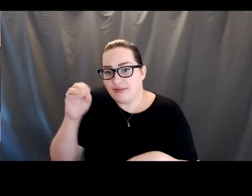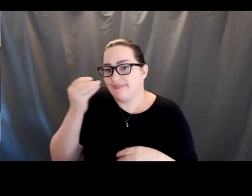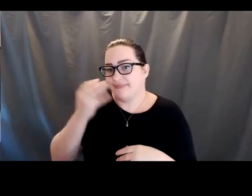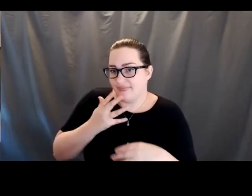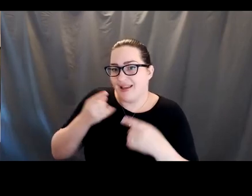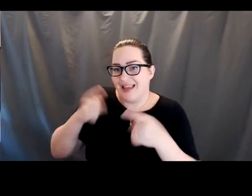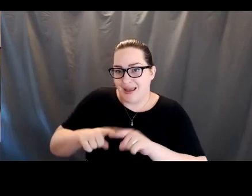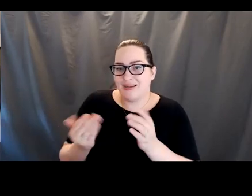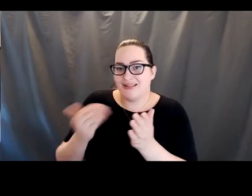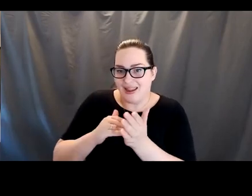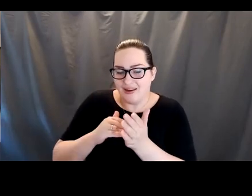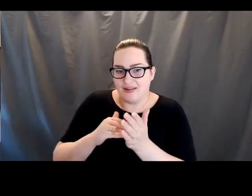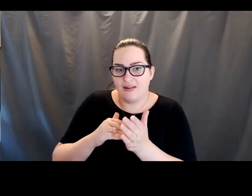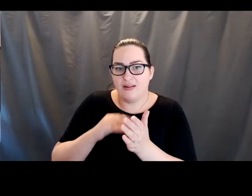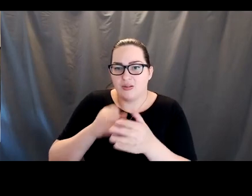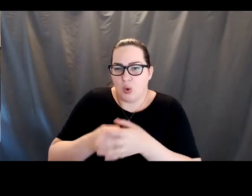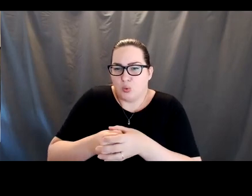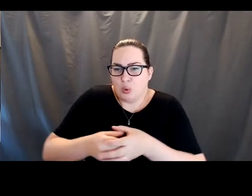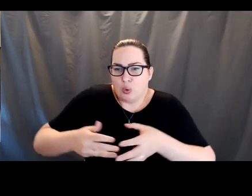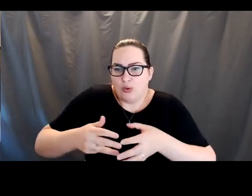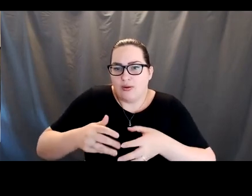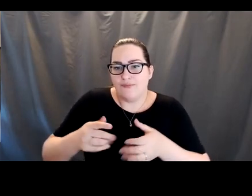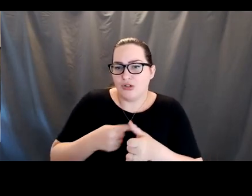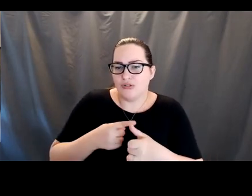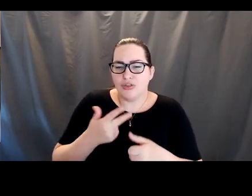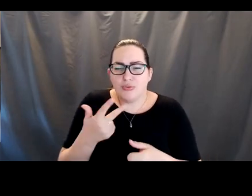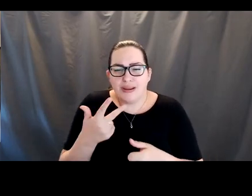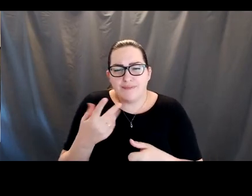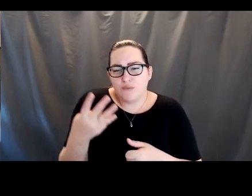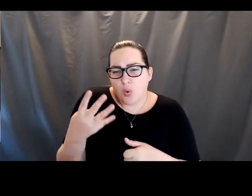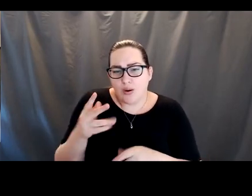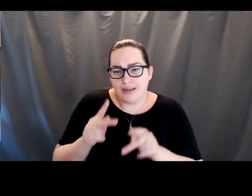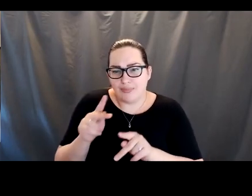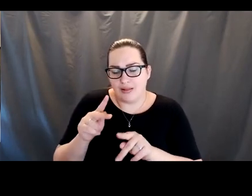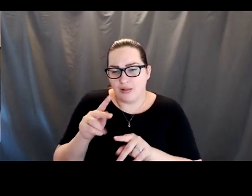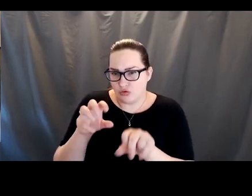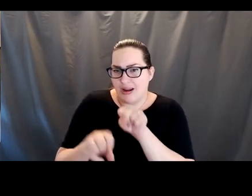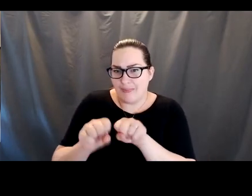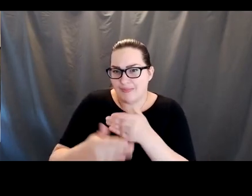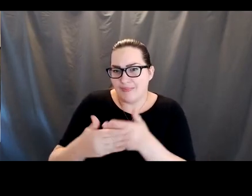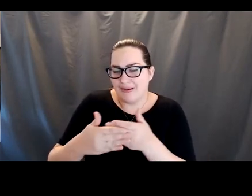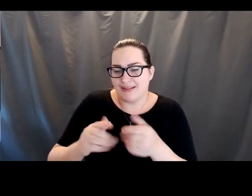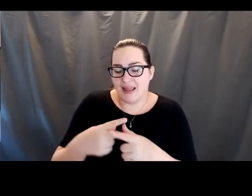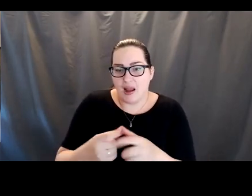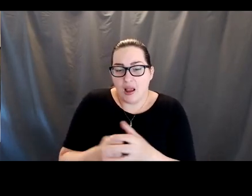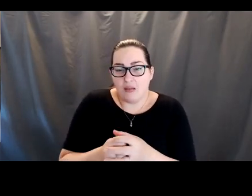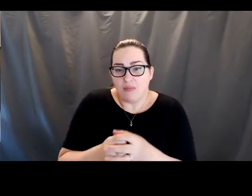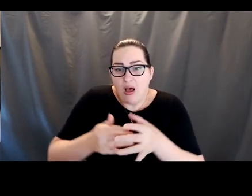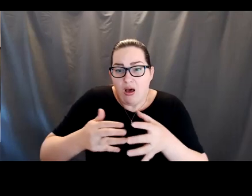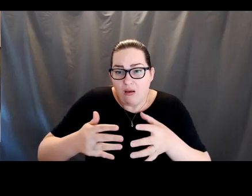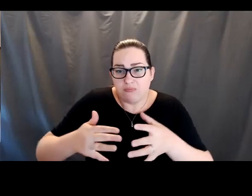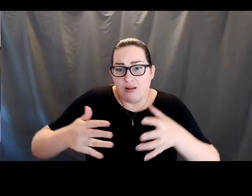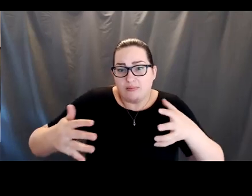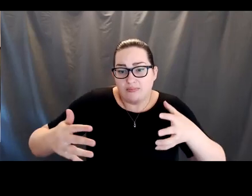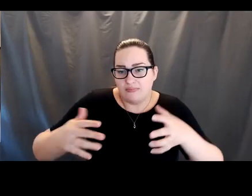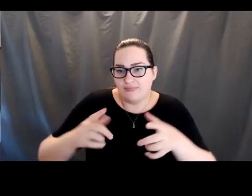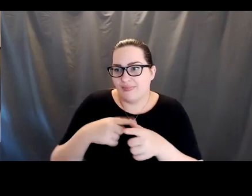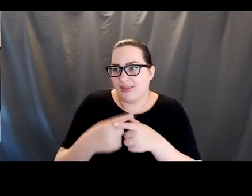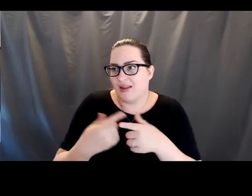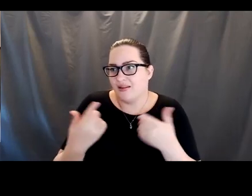it grew from like 3 or 4 to a dozen. Then it was 2 dozen. Then it was 3 dozen. Not kidding. And this